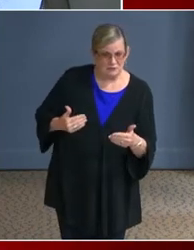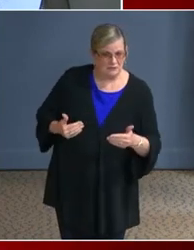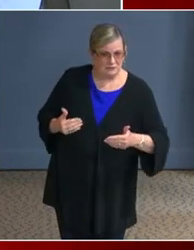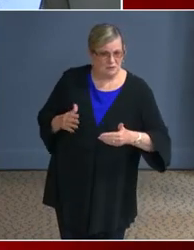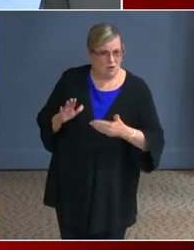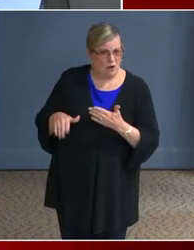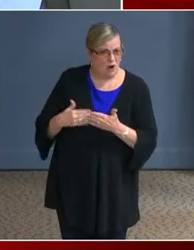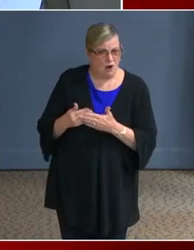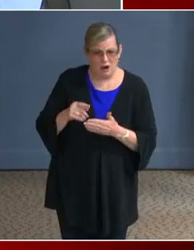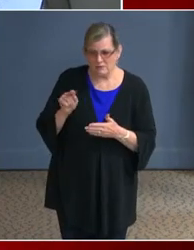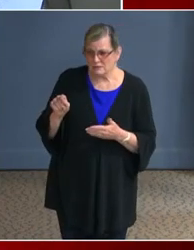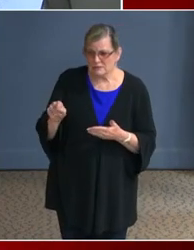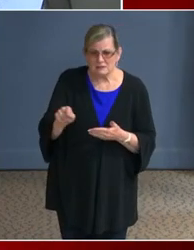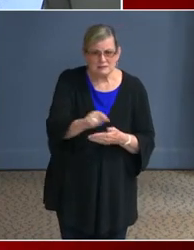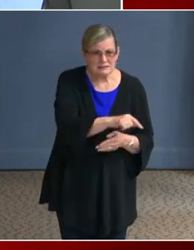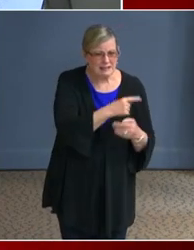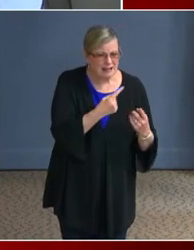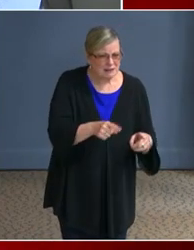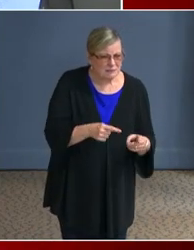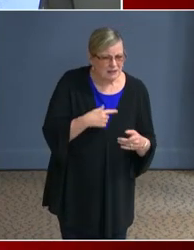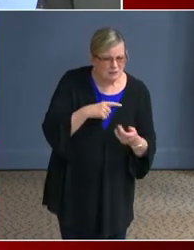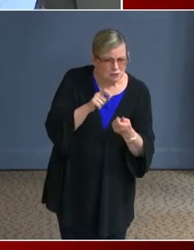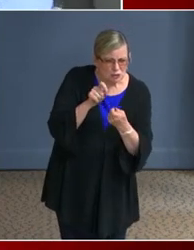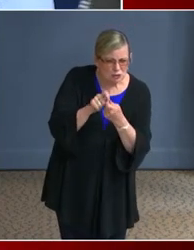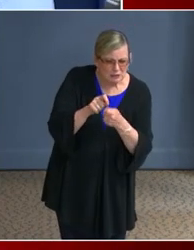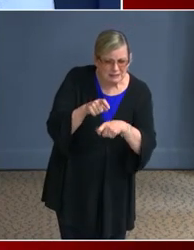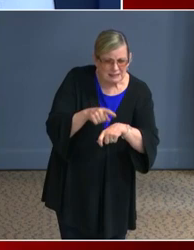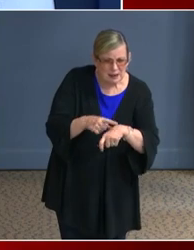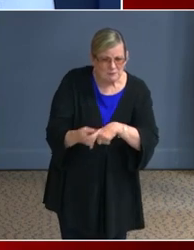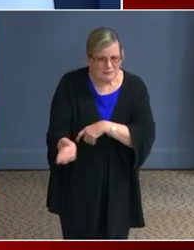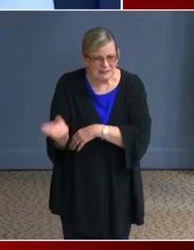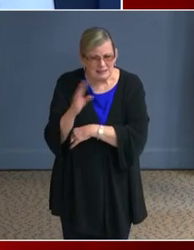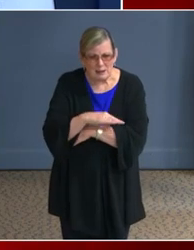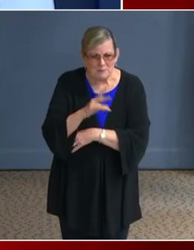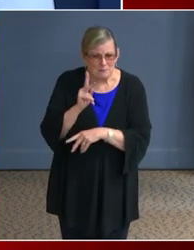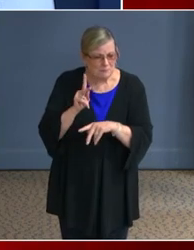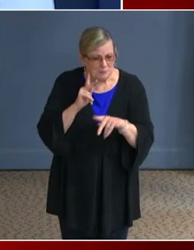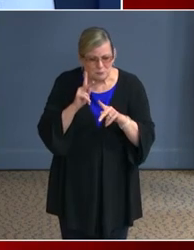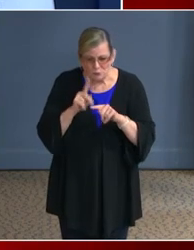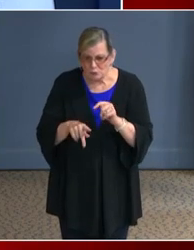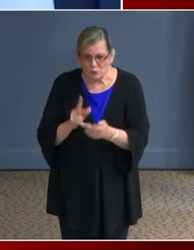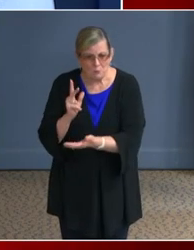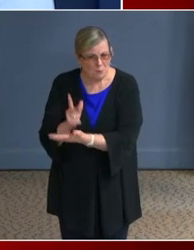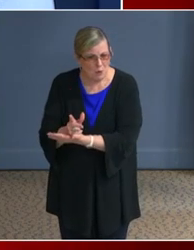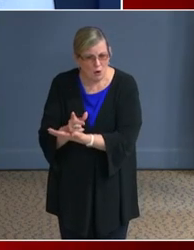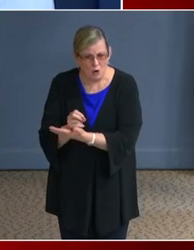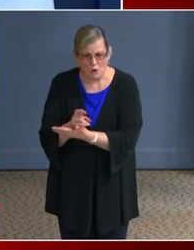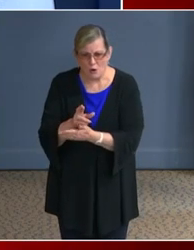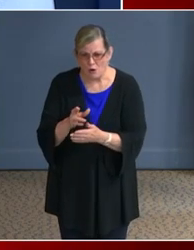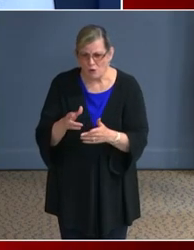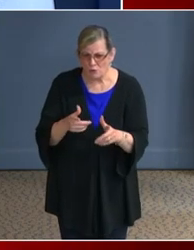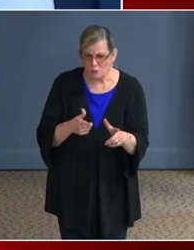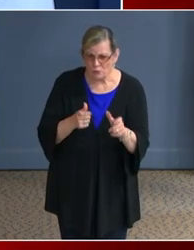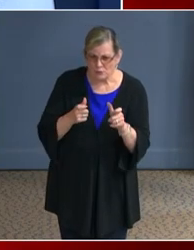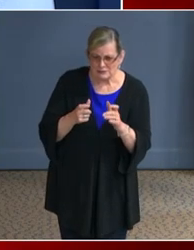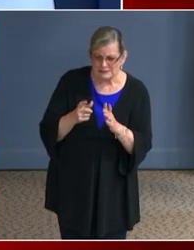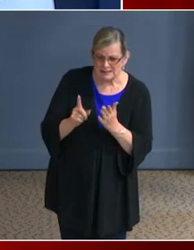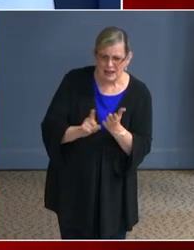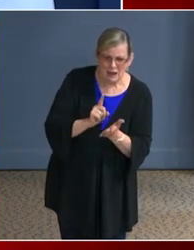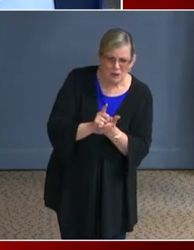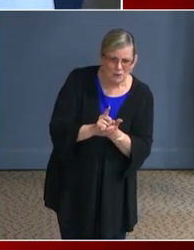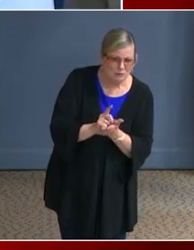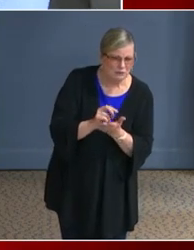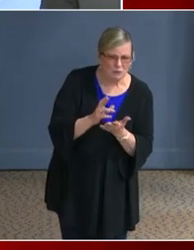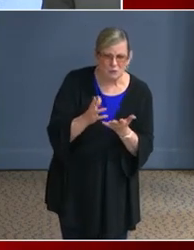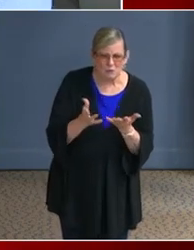this, they had certain times of day where people could not park on the side of the road, like during rush hour and that kind of thing. Mm-hmm.